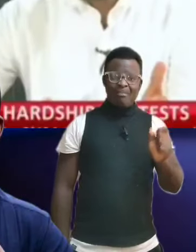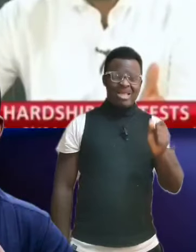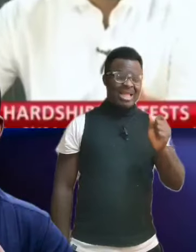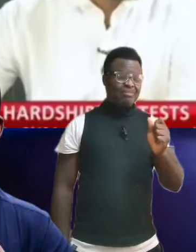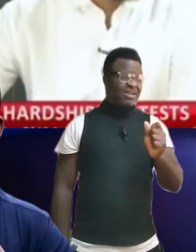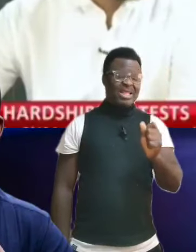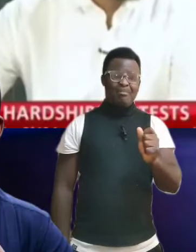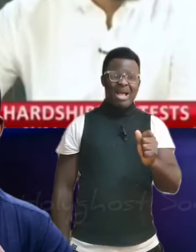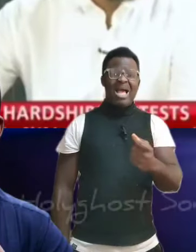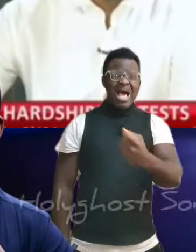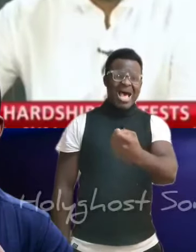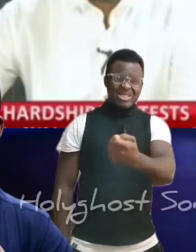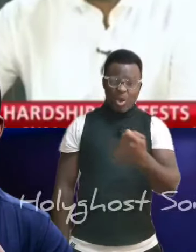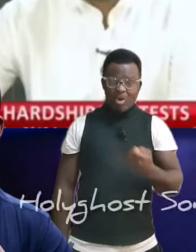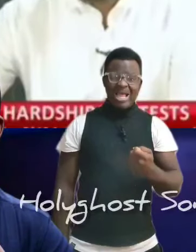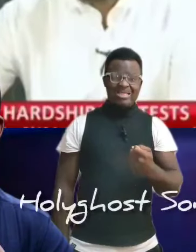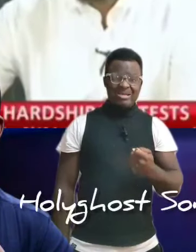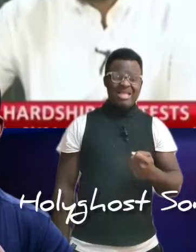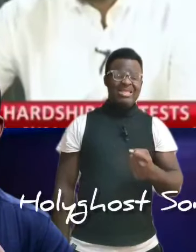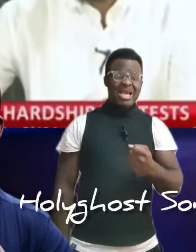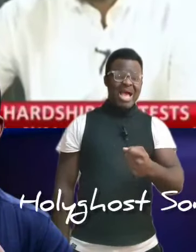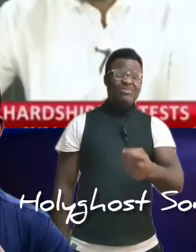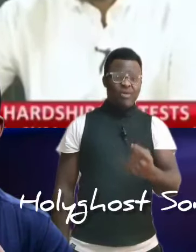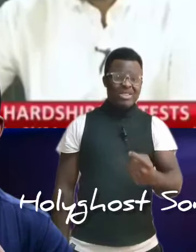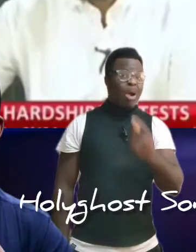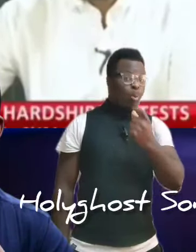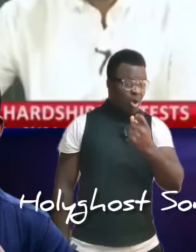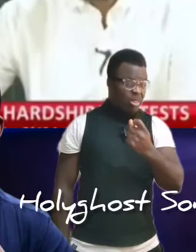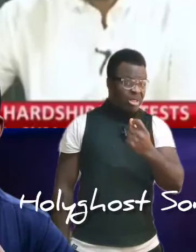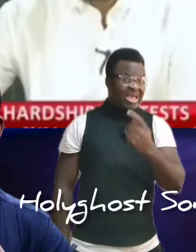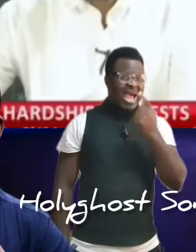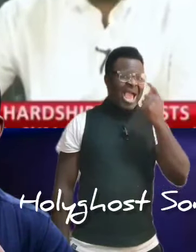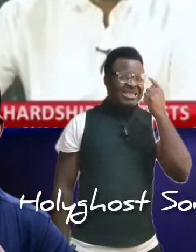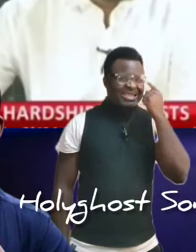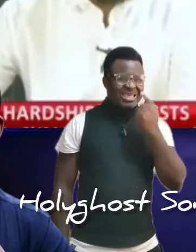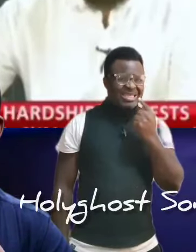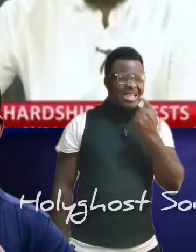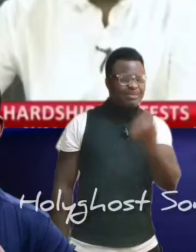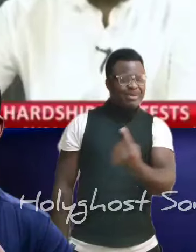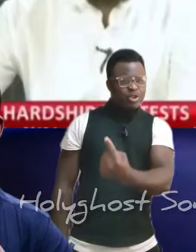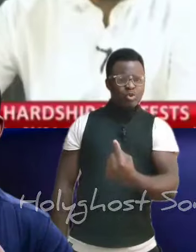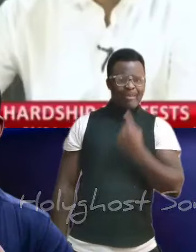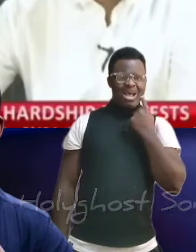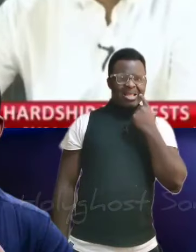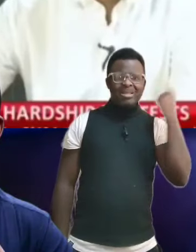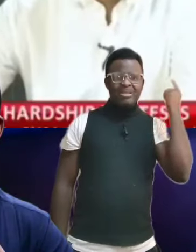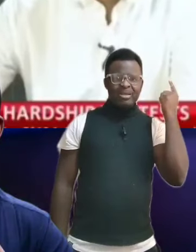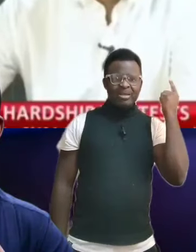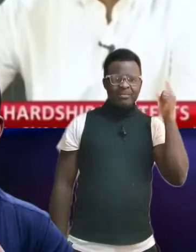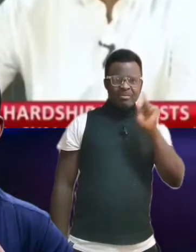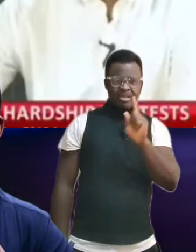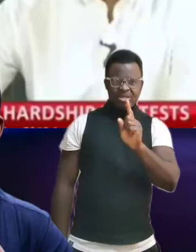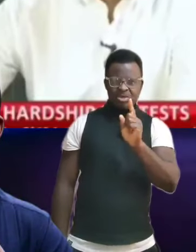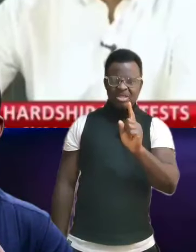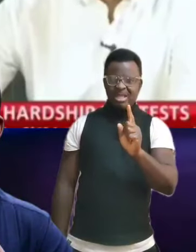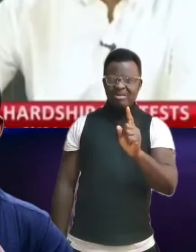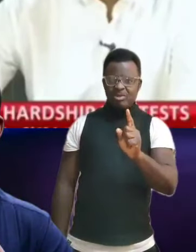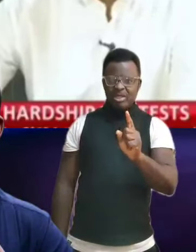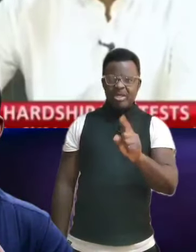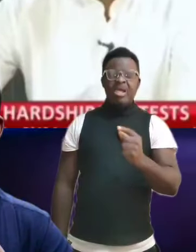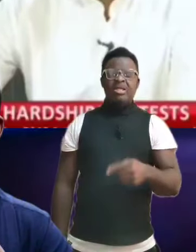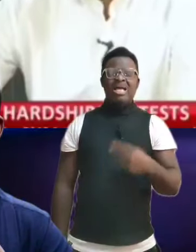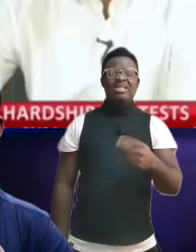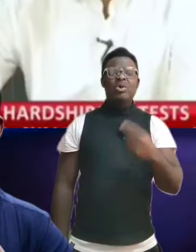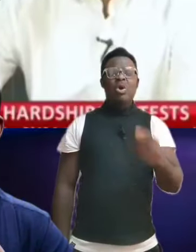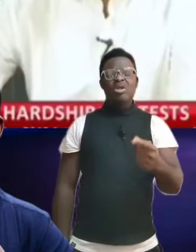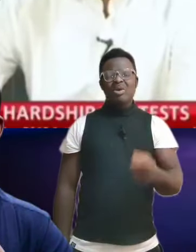a dangerous joke, because this is, in fact, what they are afraid of is what they are eventually encouraging.